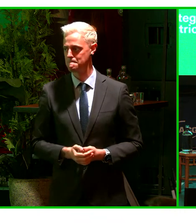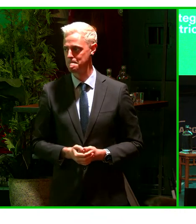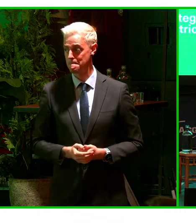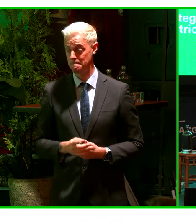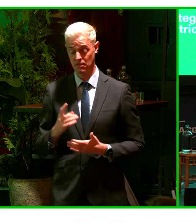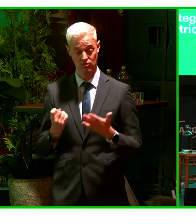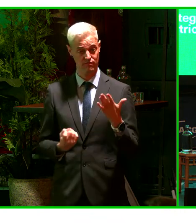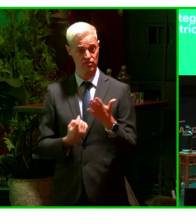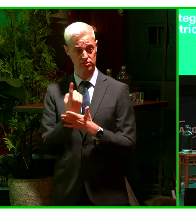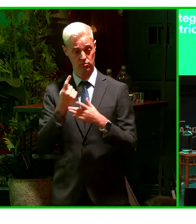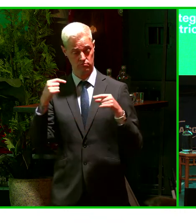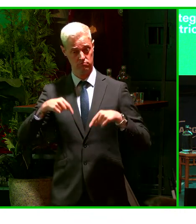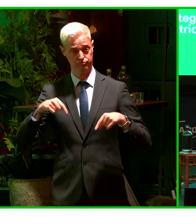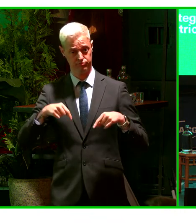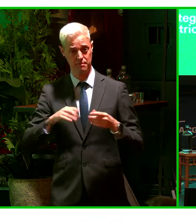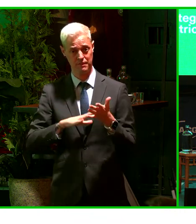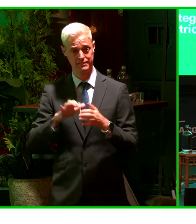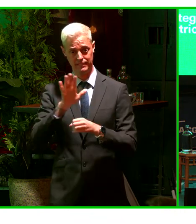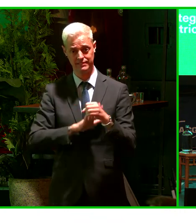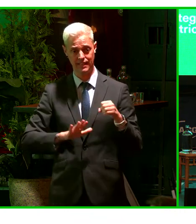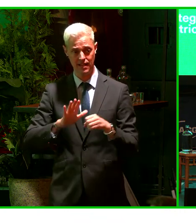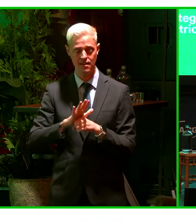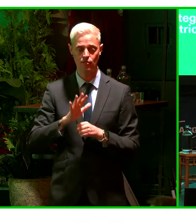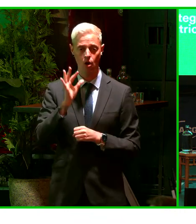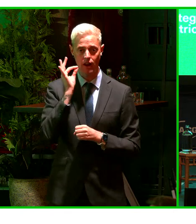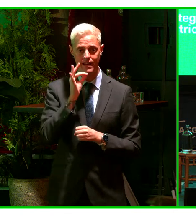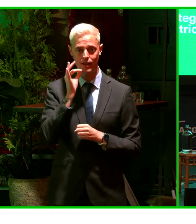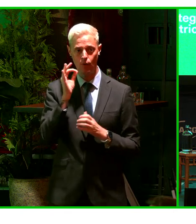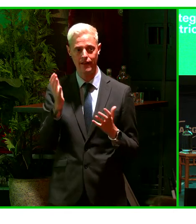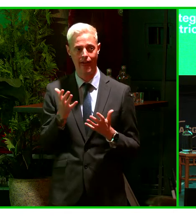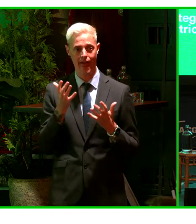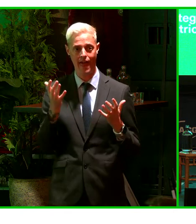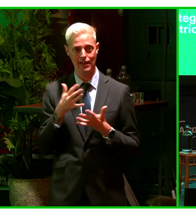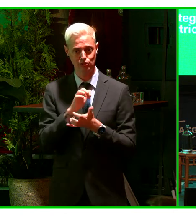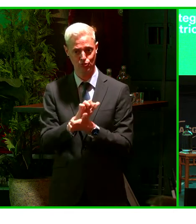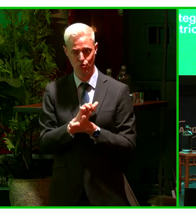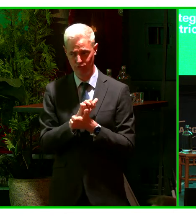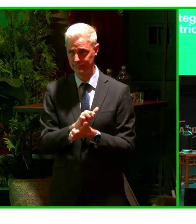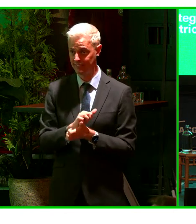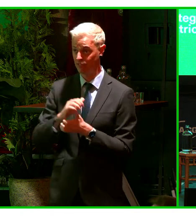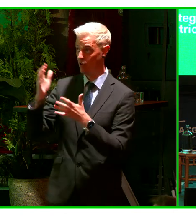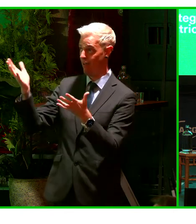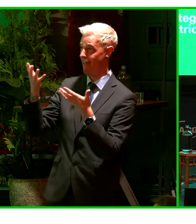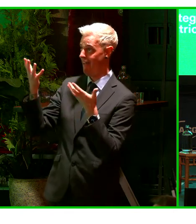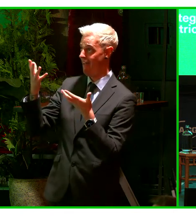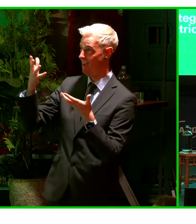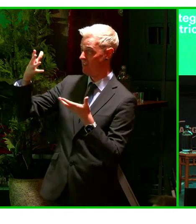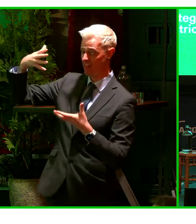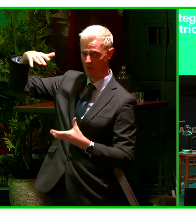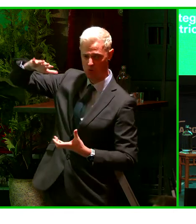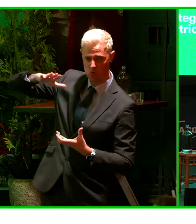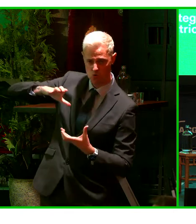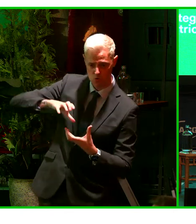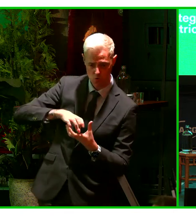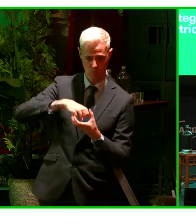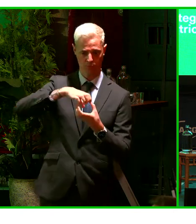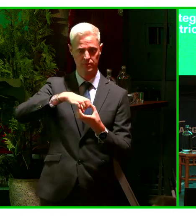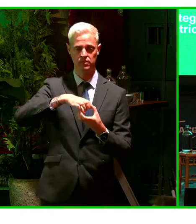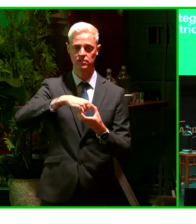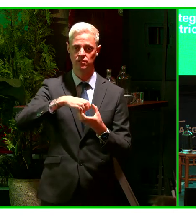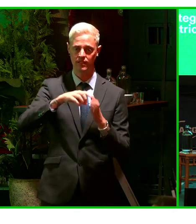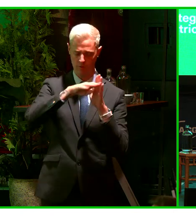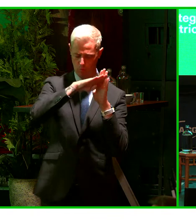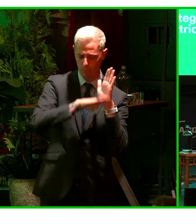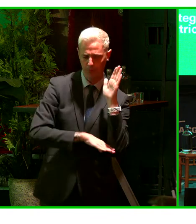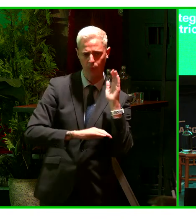in Manchester. It's in Carrington, liquid air energy storage. So you basically take air, you compress it, reduce the temperature,